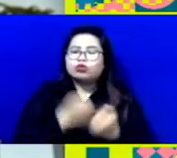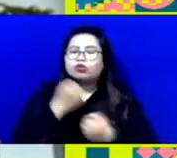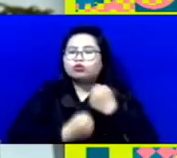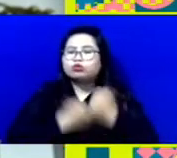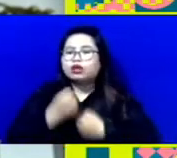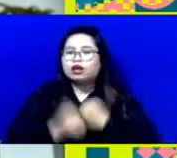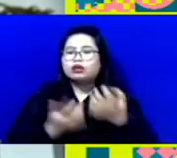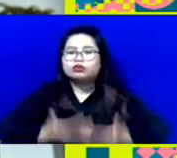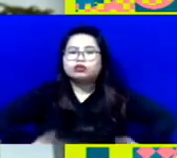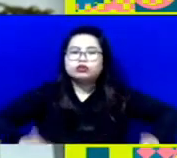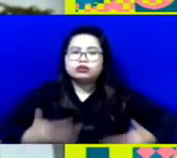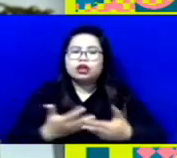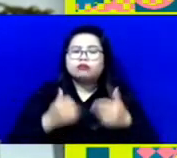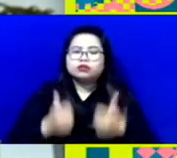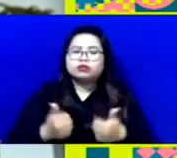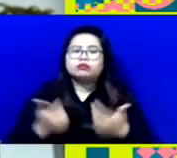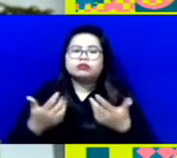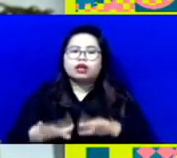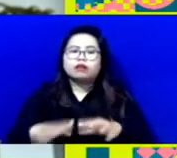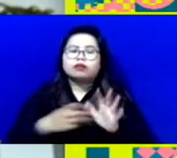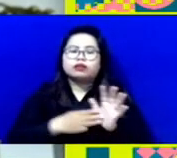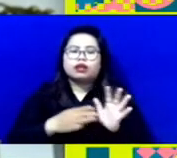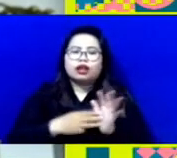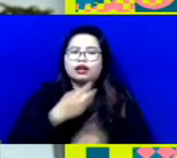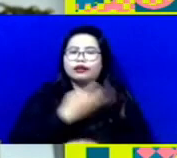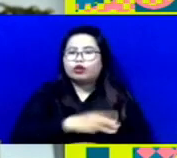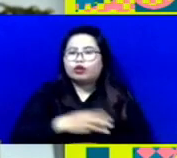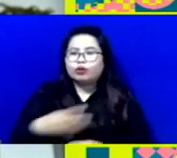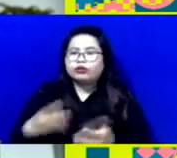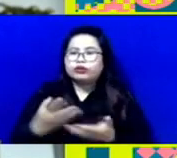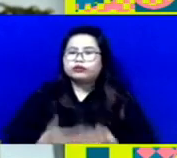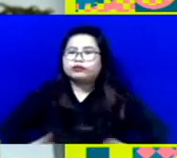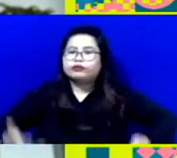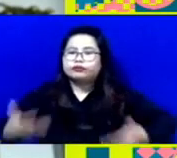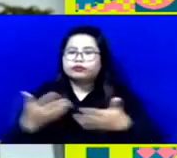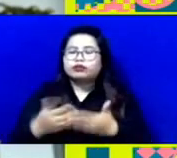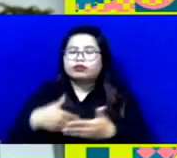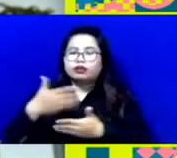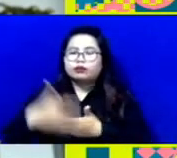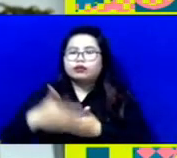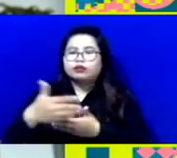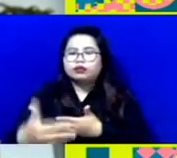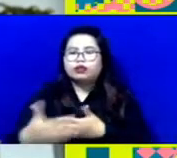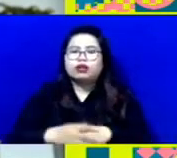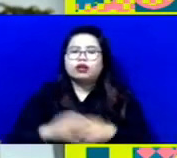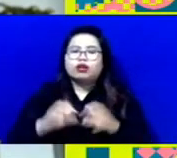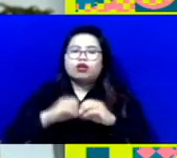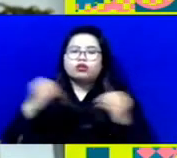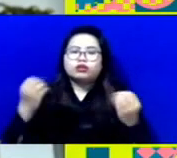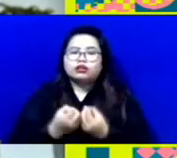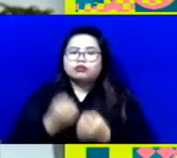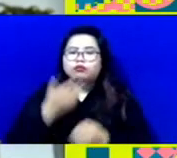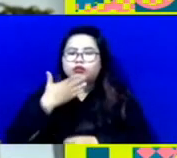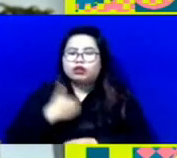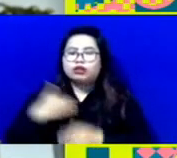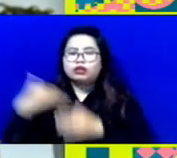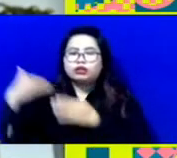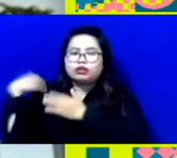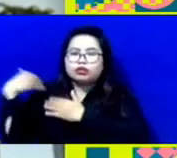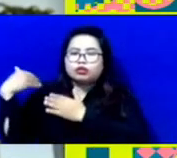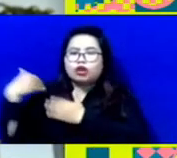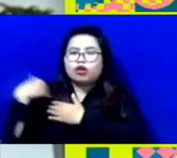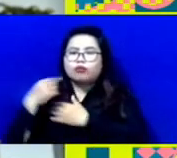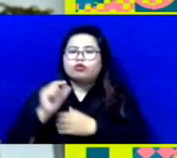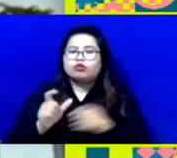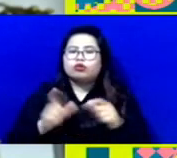problems on sustainability. Organizations also have a responsibility toward the environment, especially in the